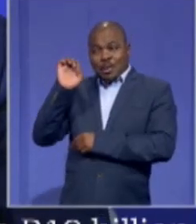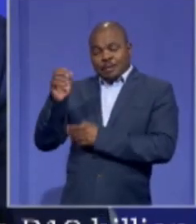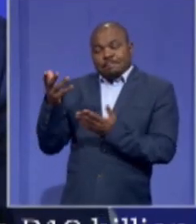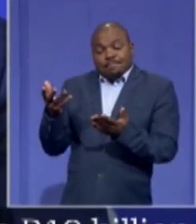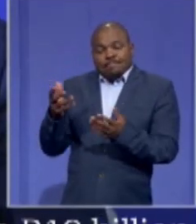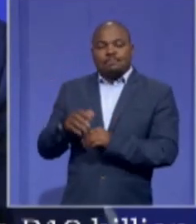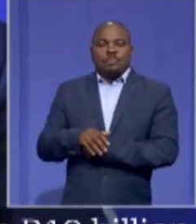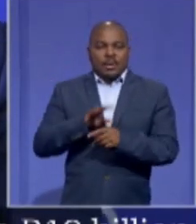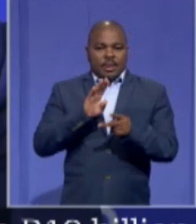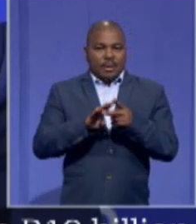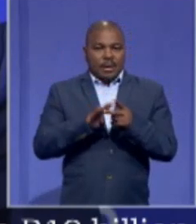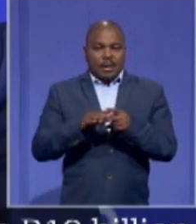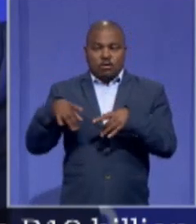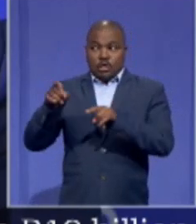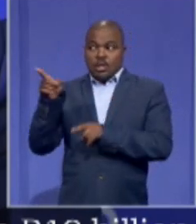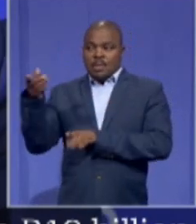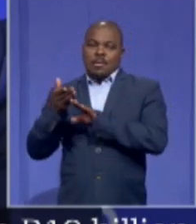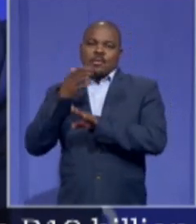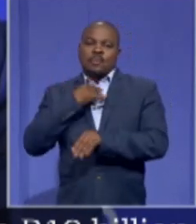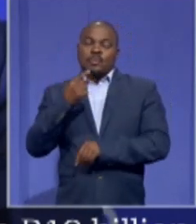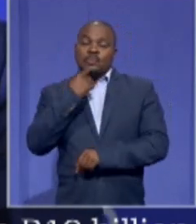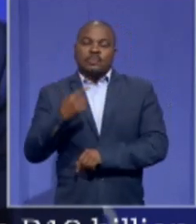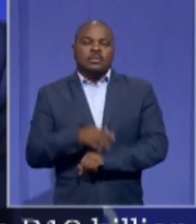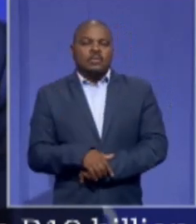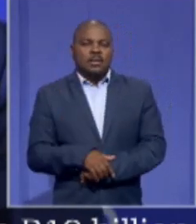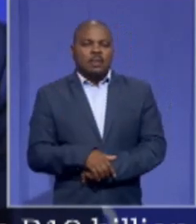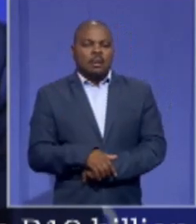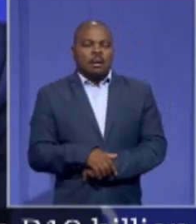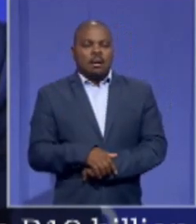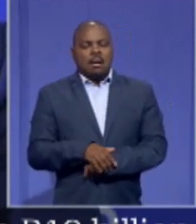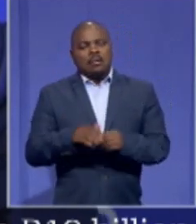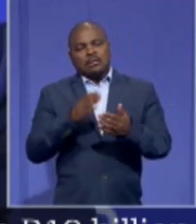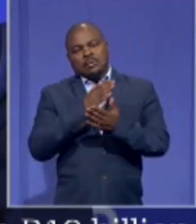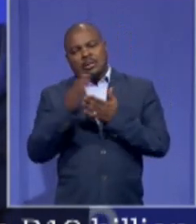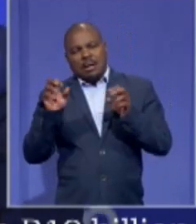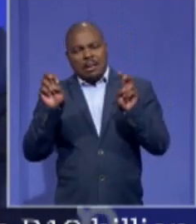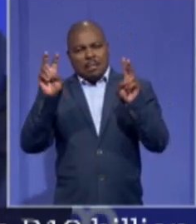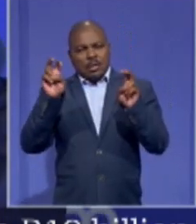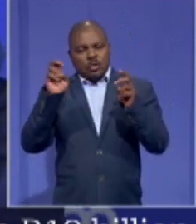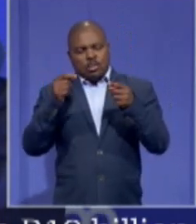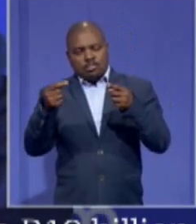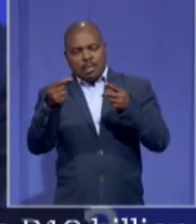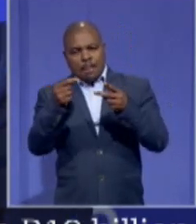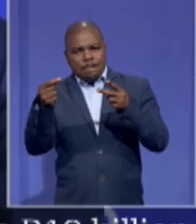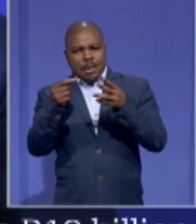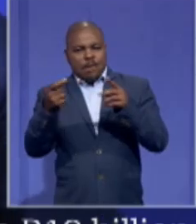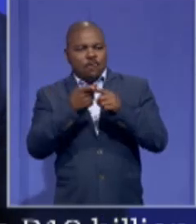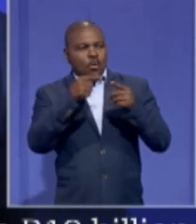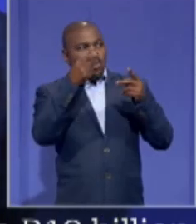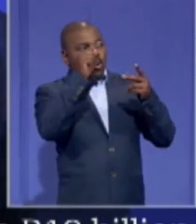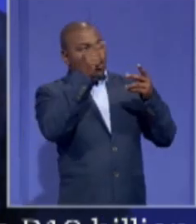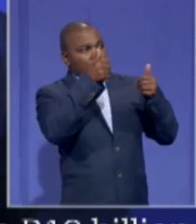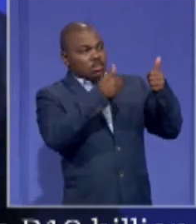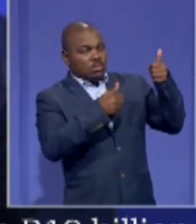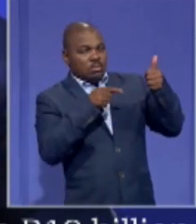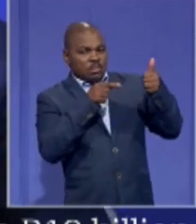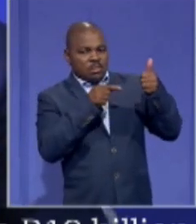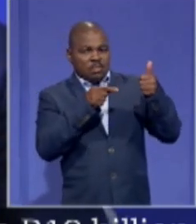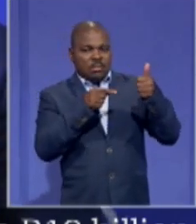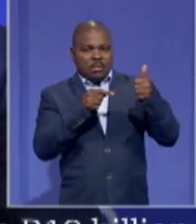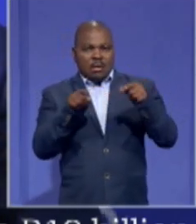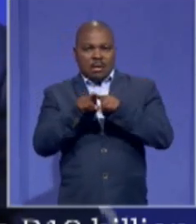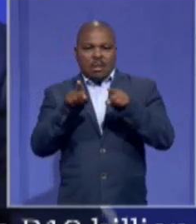as the chair indicated earlier on, is that a number of matters that have been highlighted by the auditors essentially stems